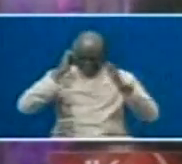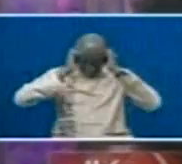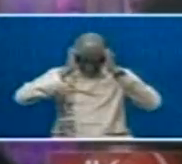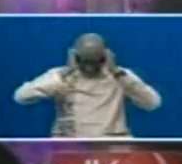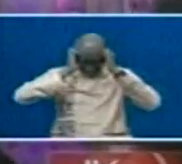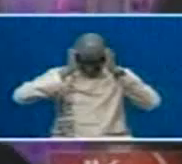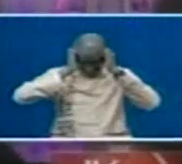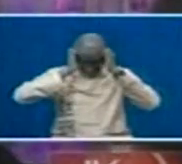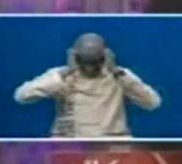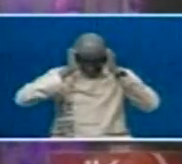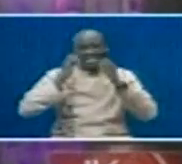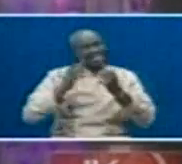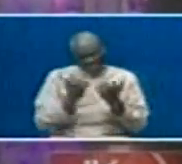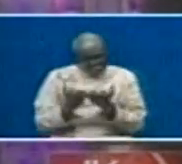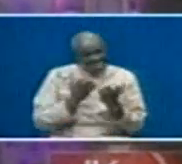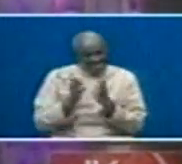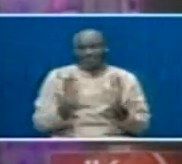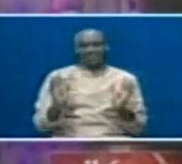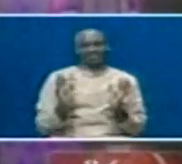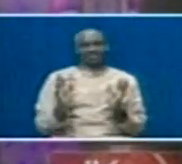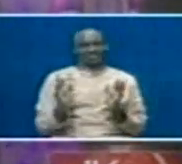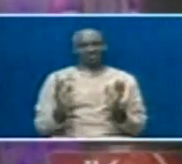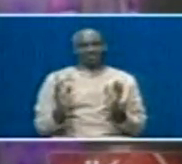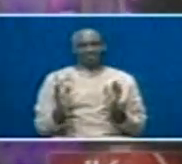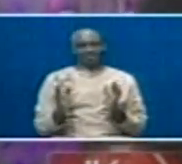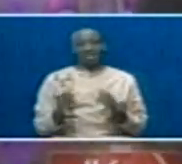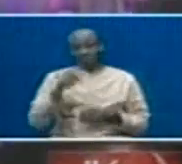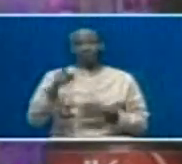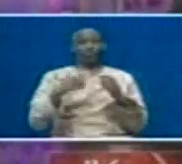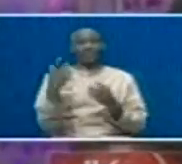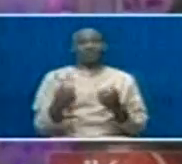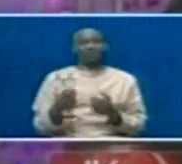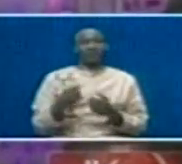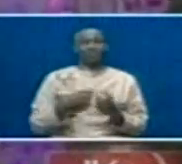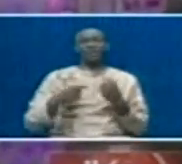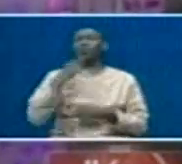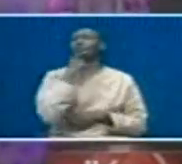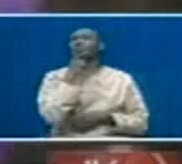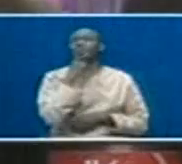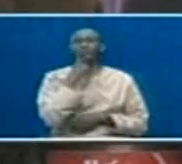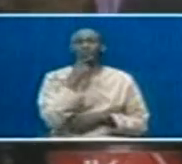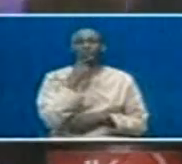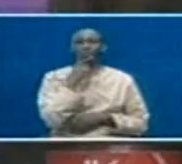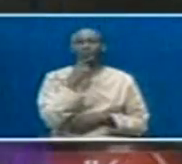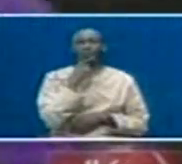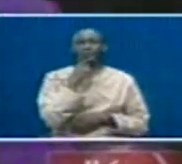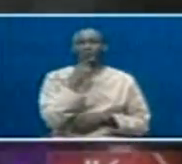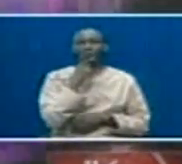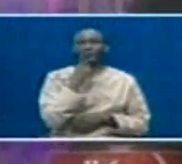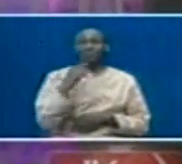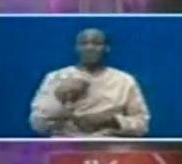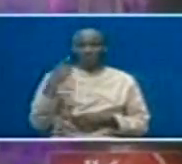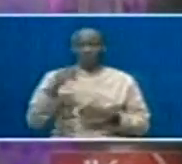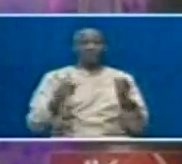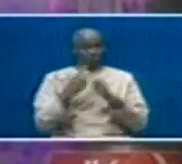that's why he became so, that's why he was so good. You didn't finish about the pots. How many did you win? I don't know how much I won. I think I won about 12 pounds. 12? Yeah,